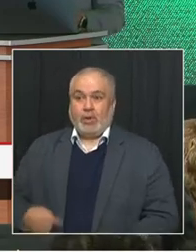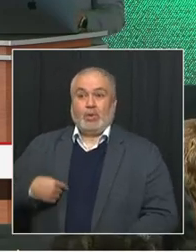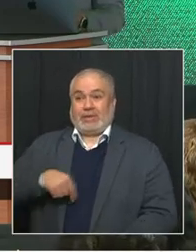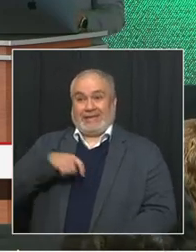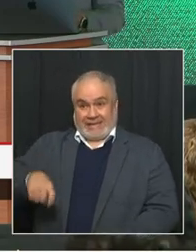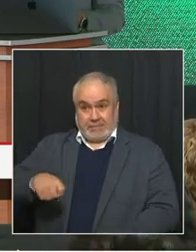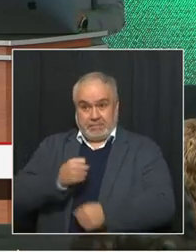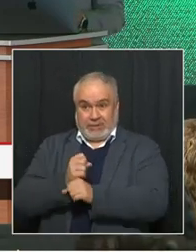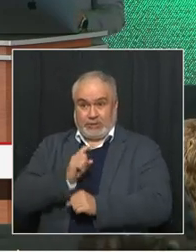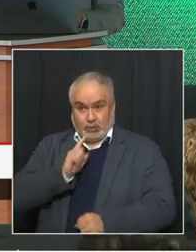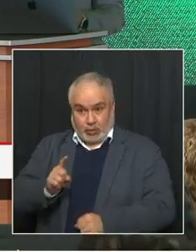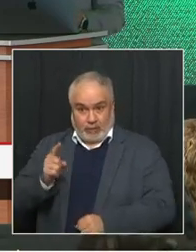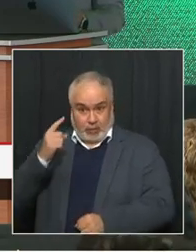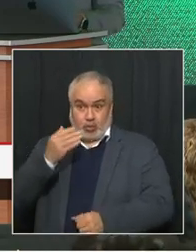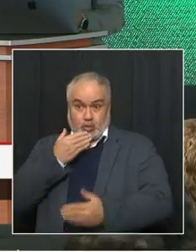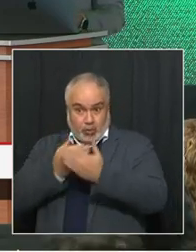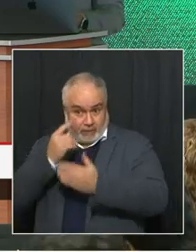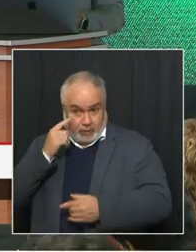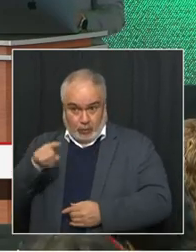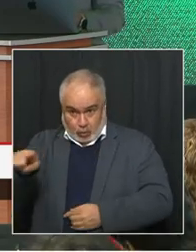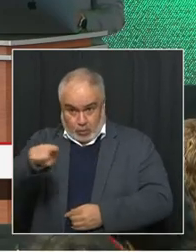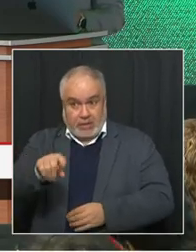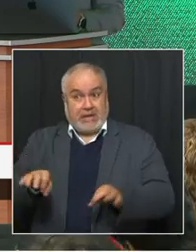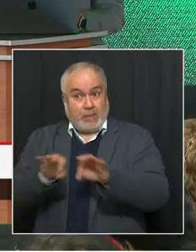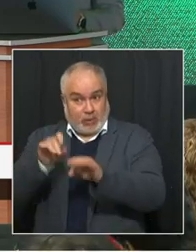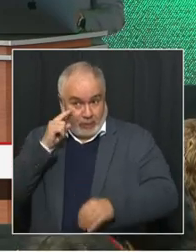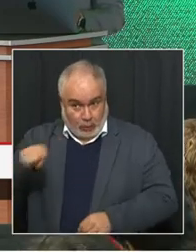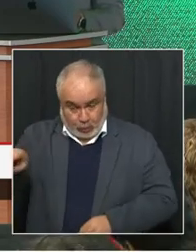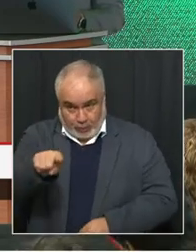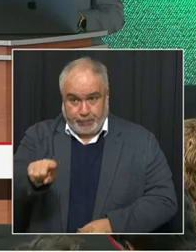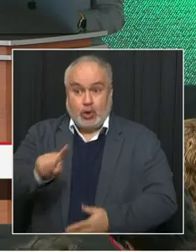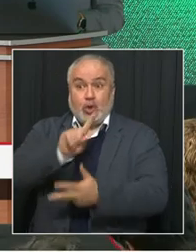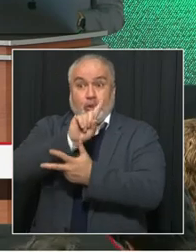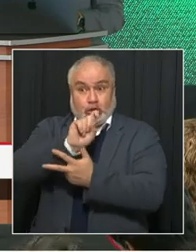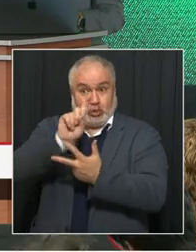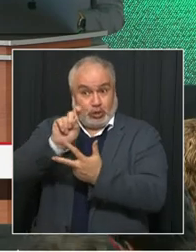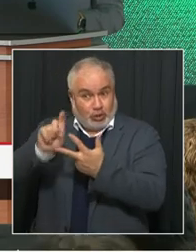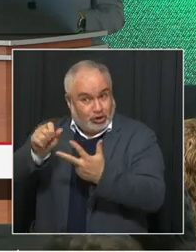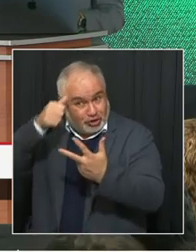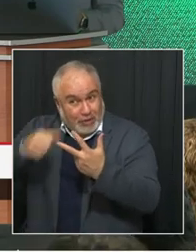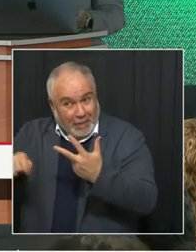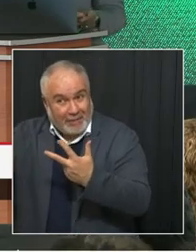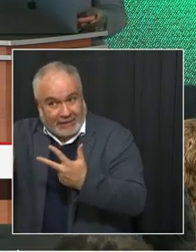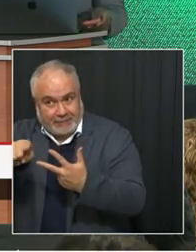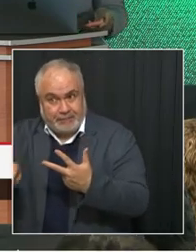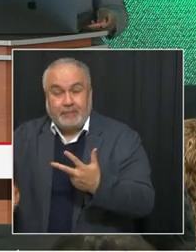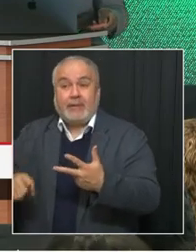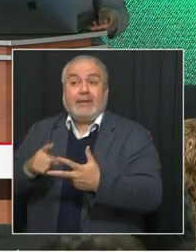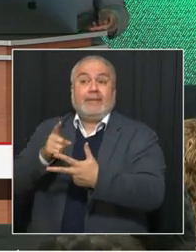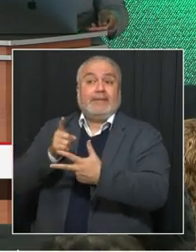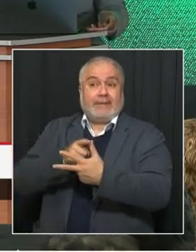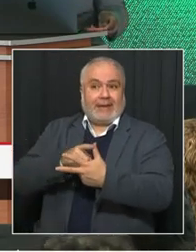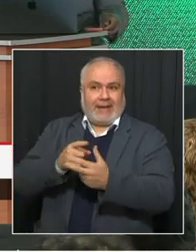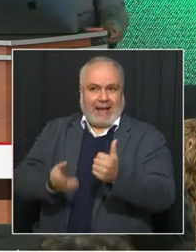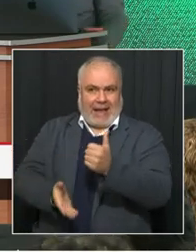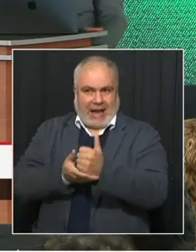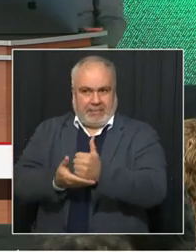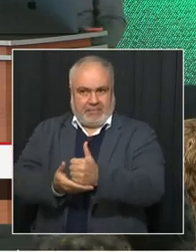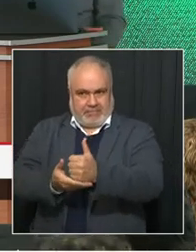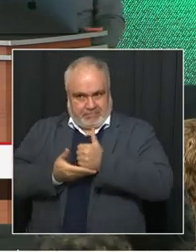right? You remember the questions. Does this expenditure help me retain or attract DC